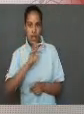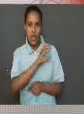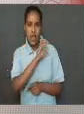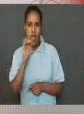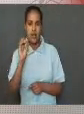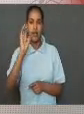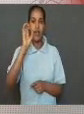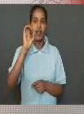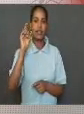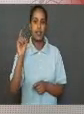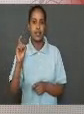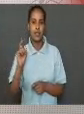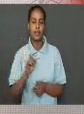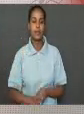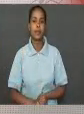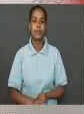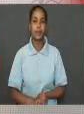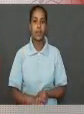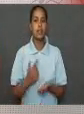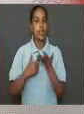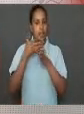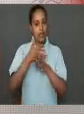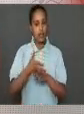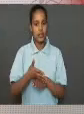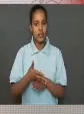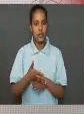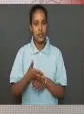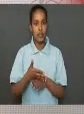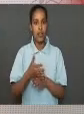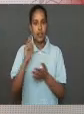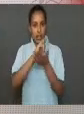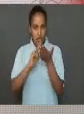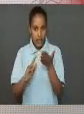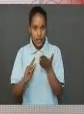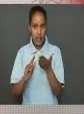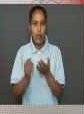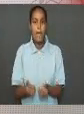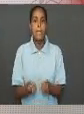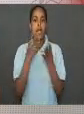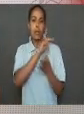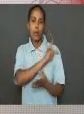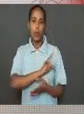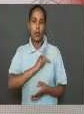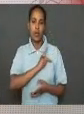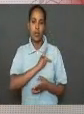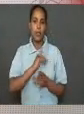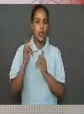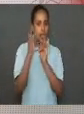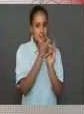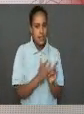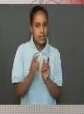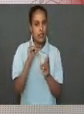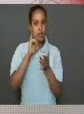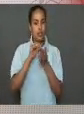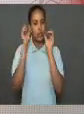and extensive. Then, list as many properties of a system